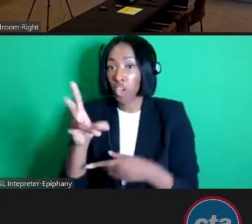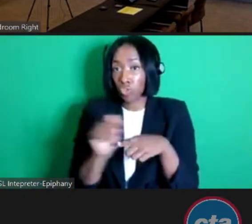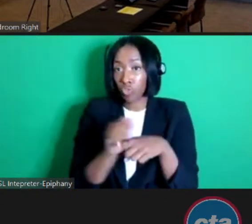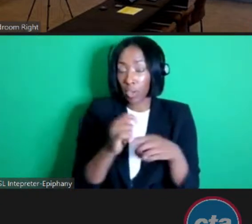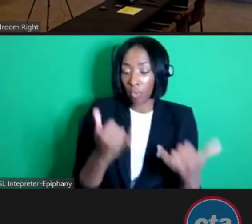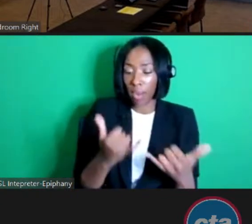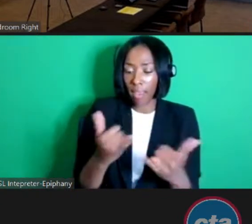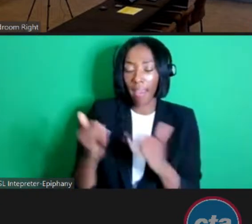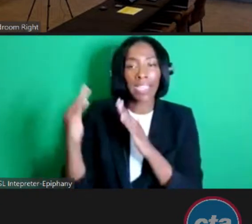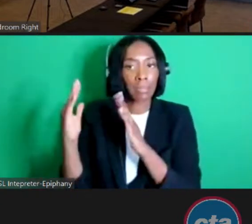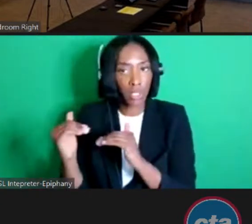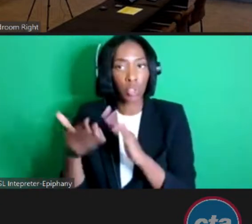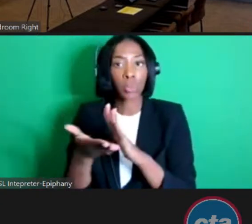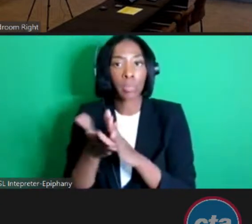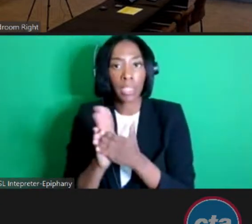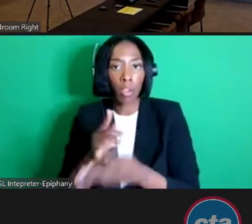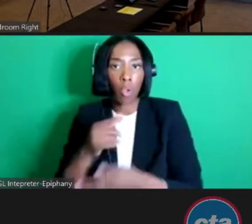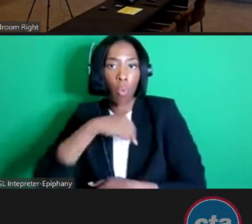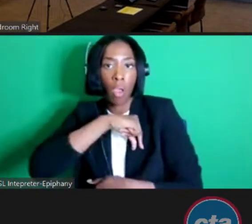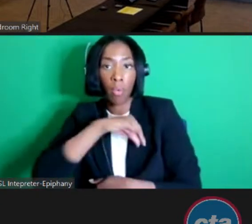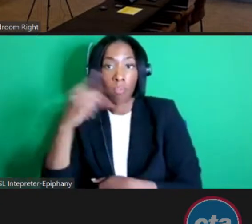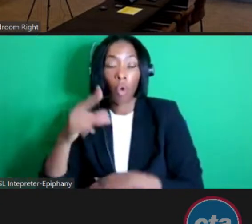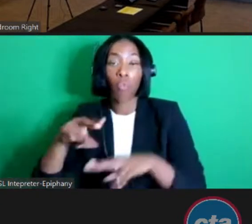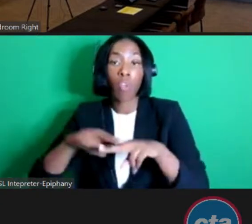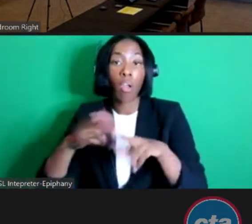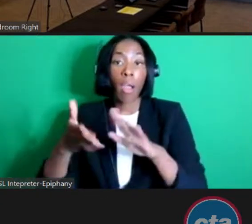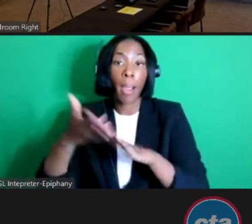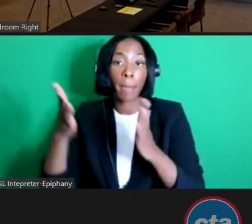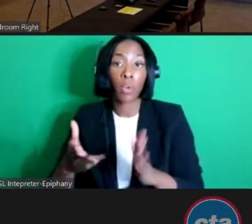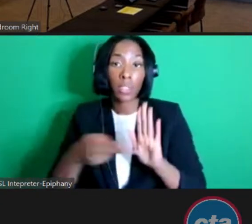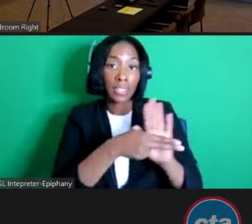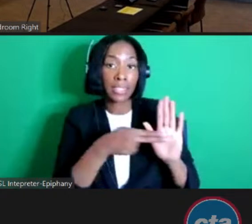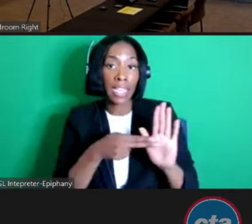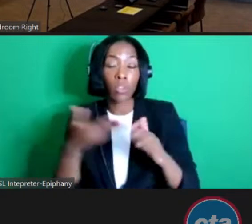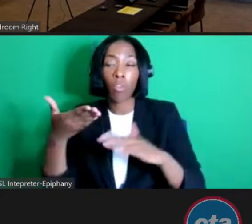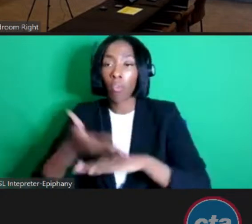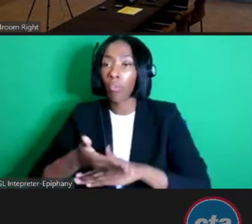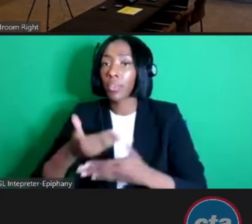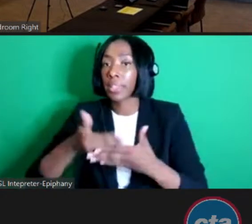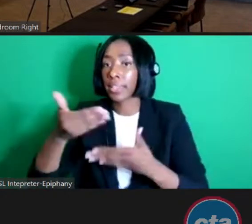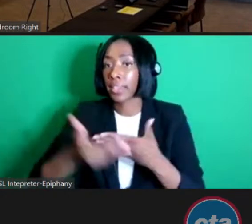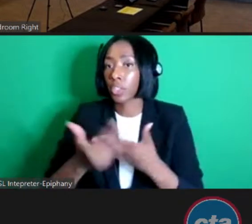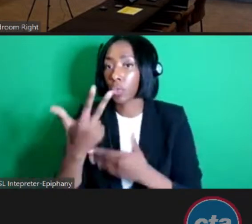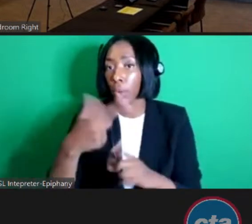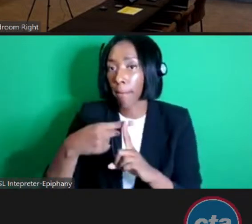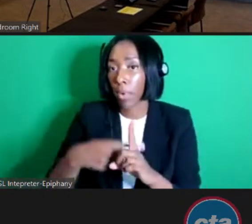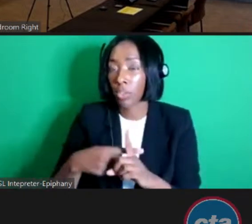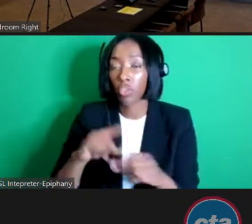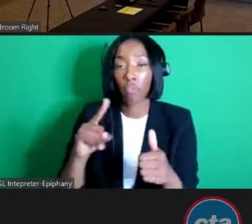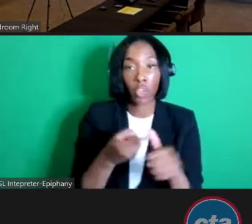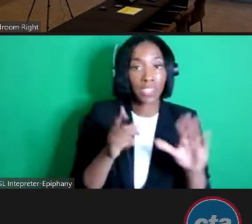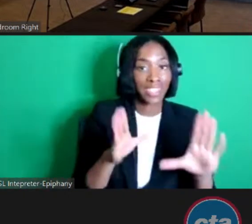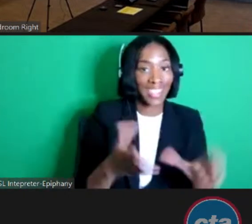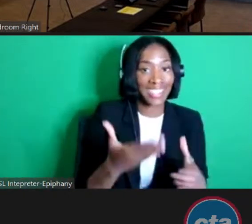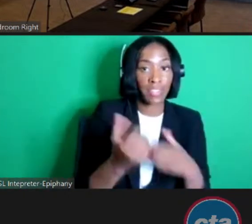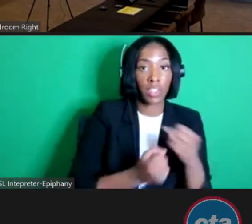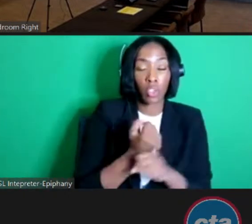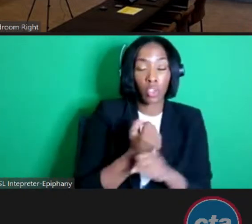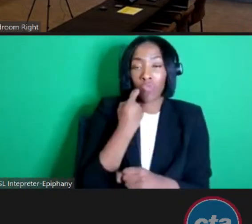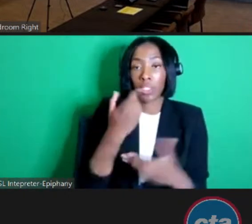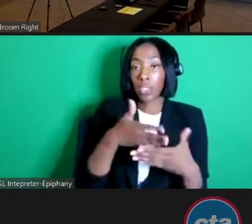begin qualifying for rail operator status over the next 3 months. The first classes of the year have recently completed